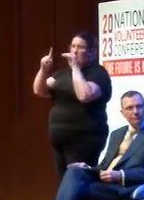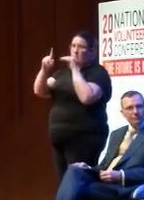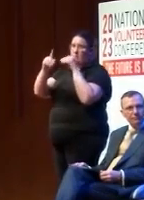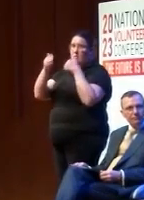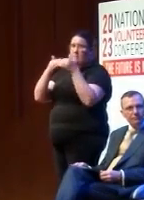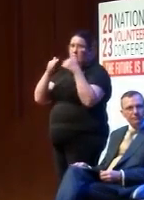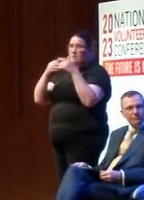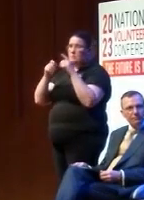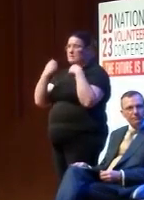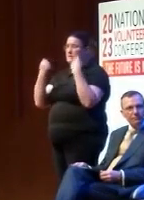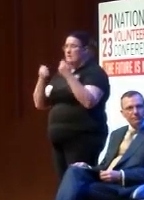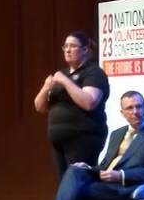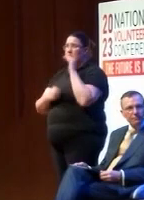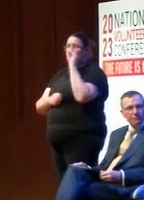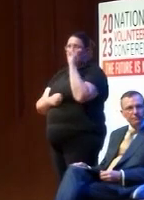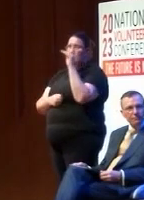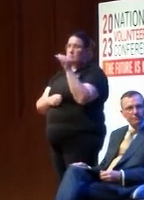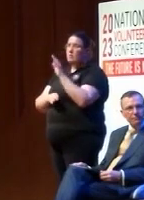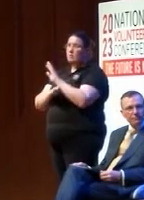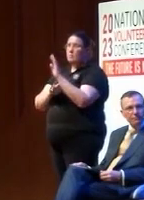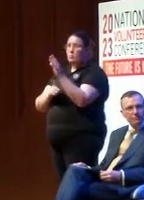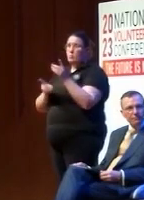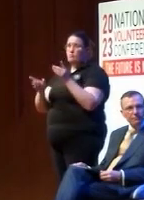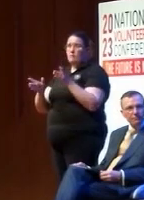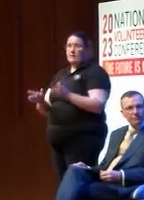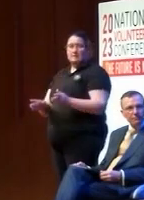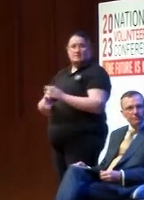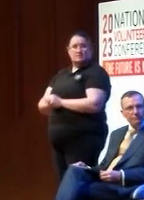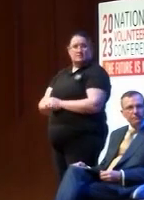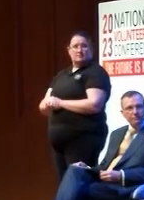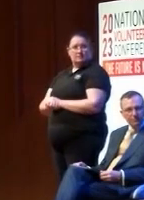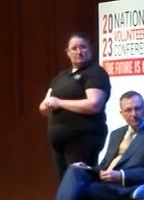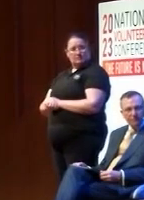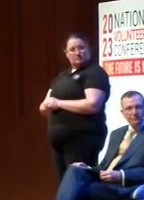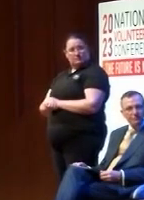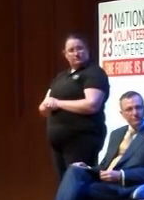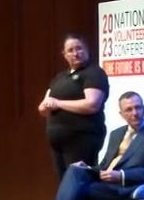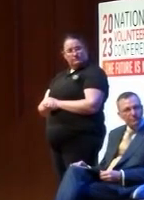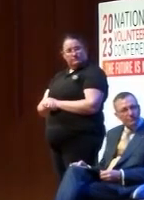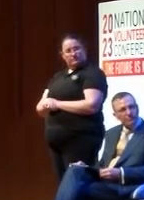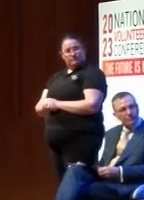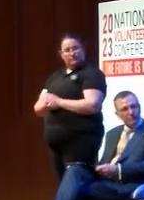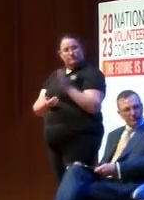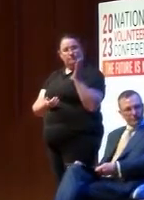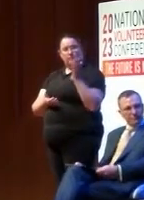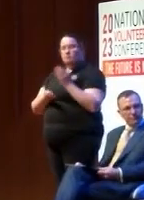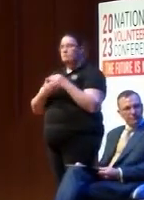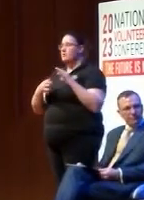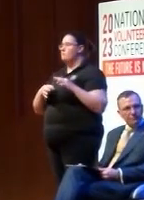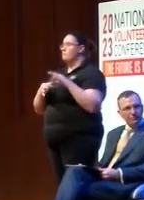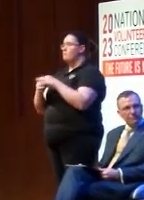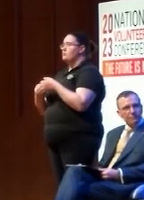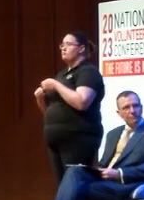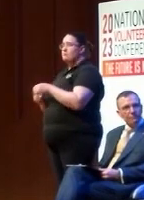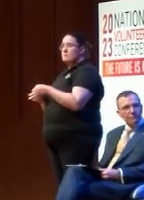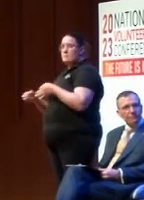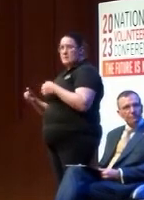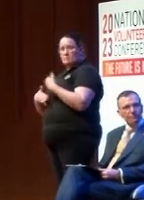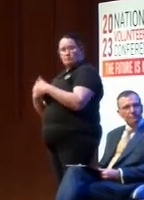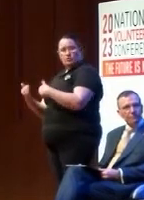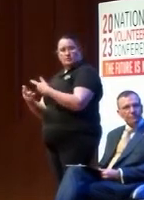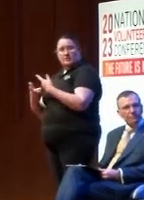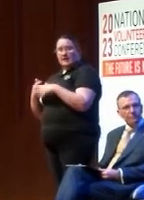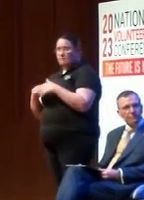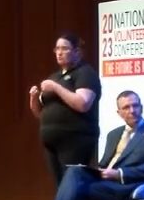of directors, to adopt best practice and recognise that it is. It comes back to the strategic planning process. If your strategic